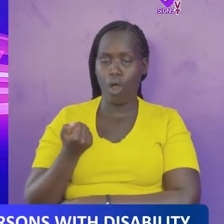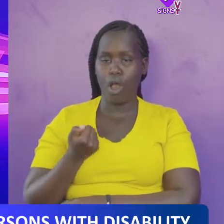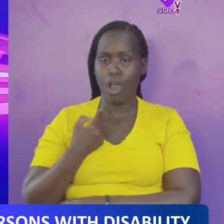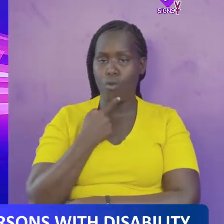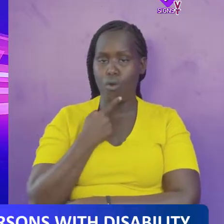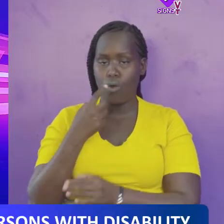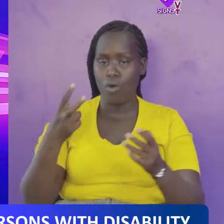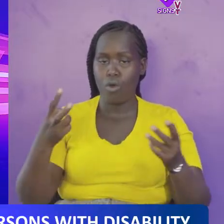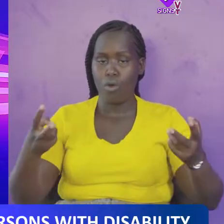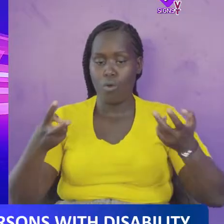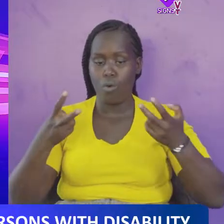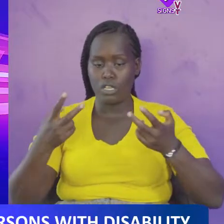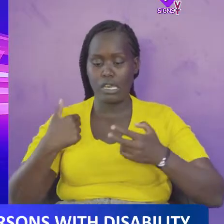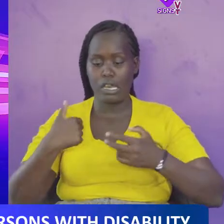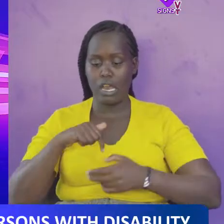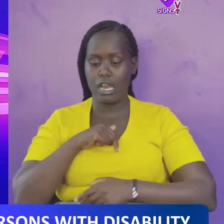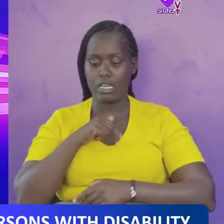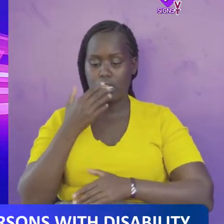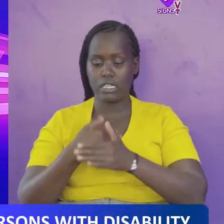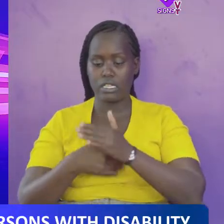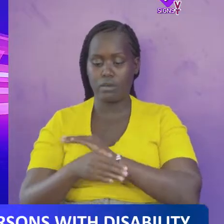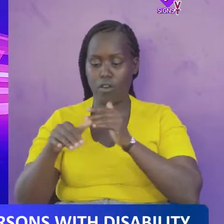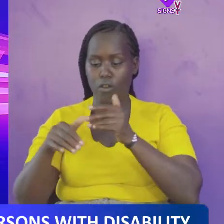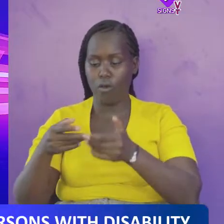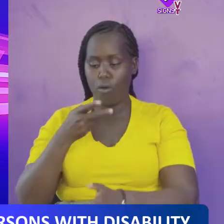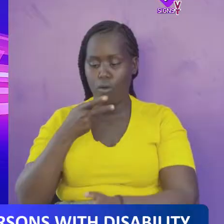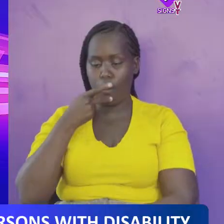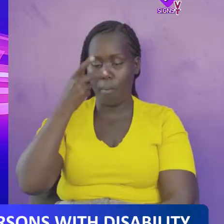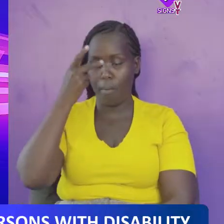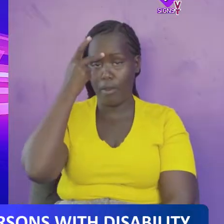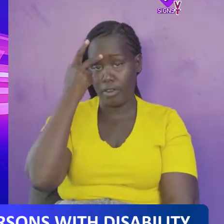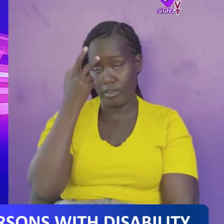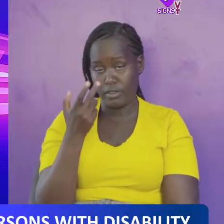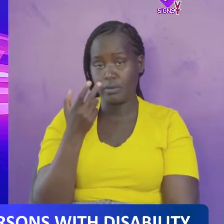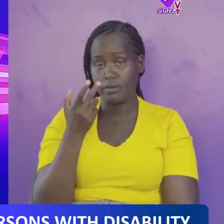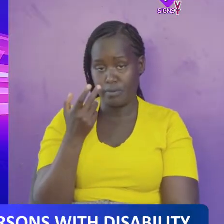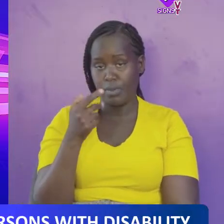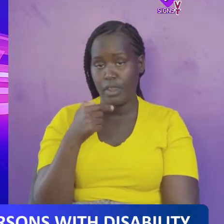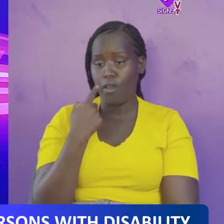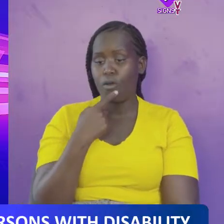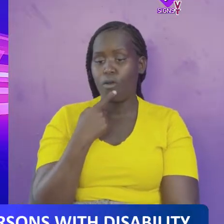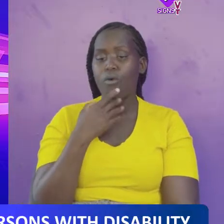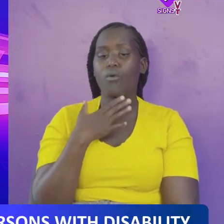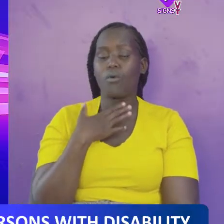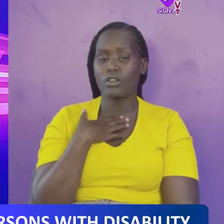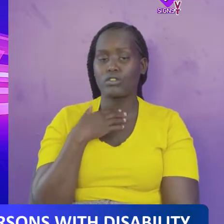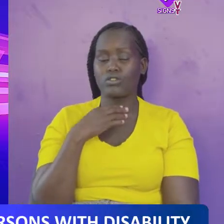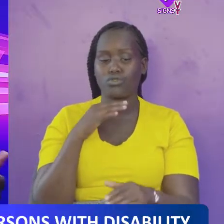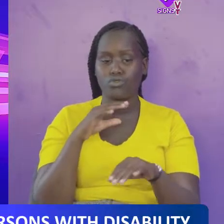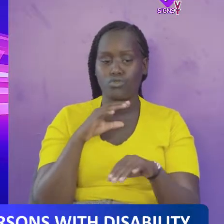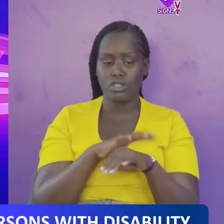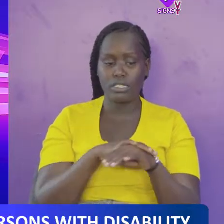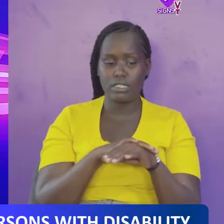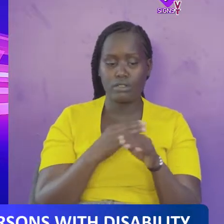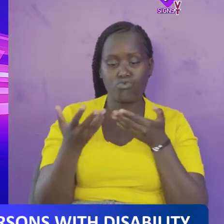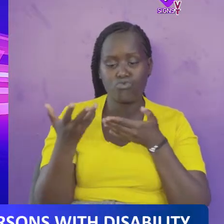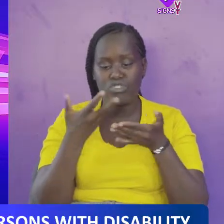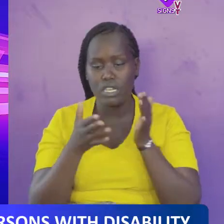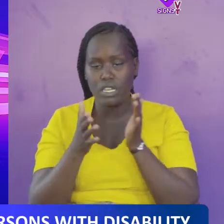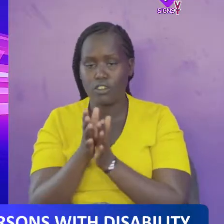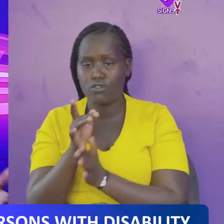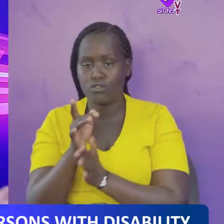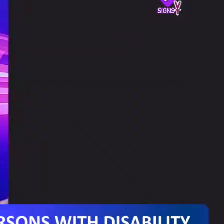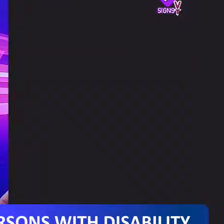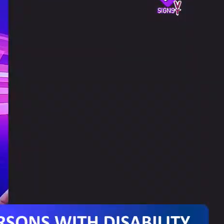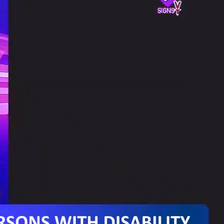morning, or that parent or that guardian who is willing to get in touch with you, because they are wondering, are you